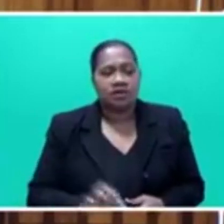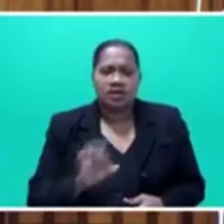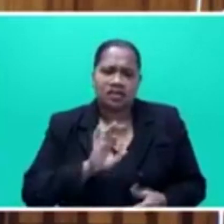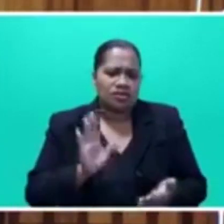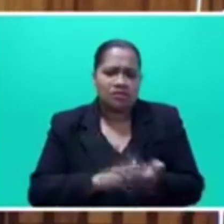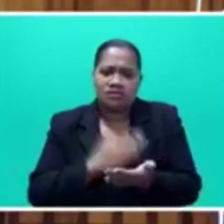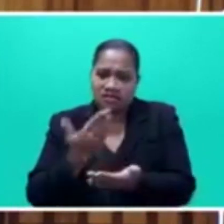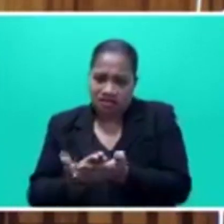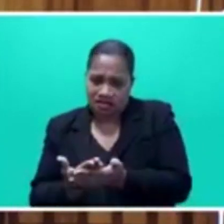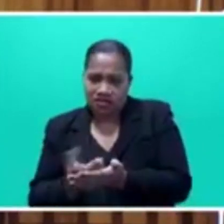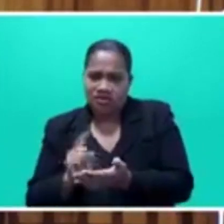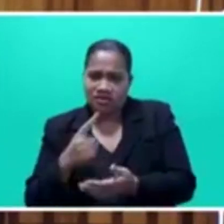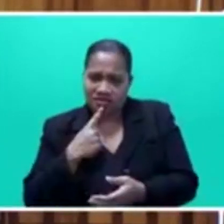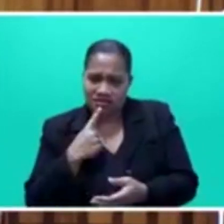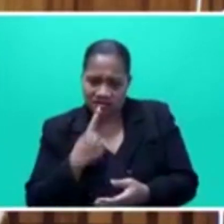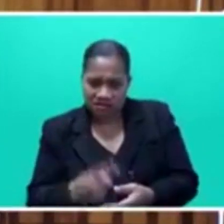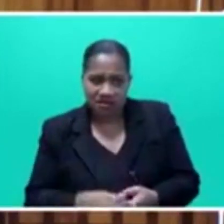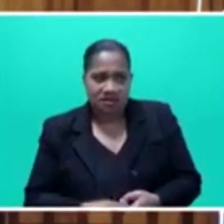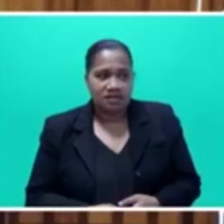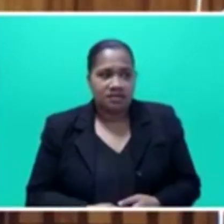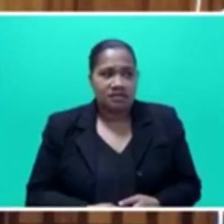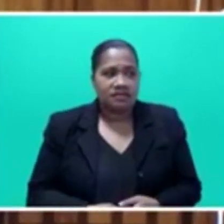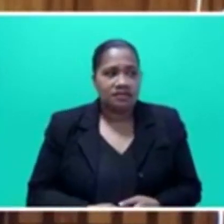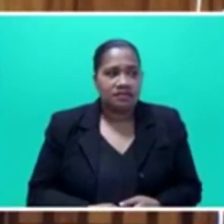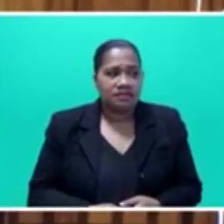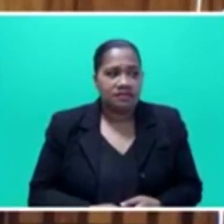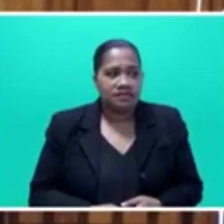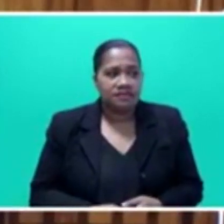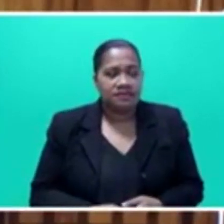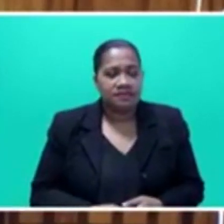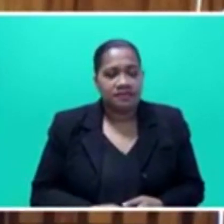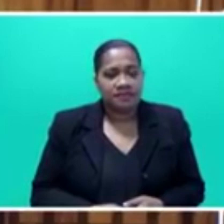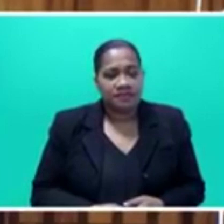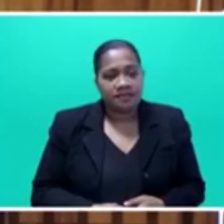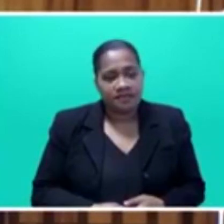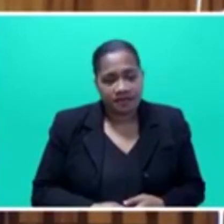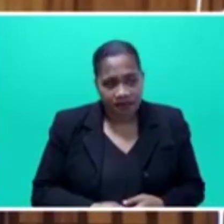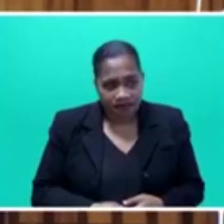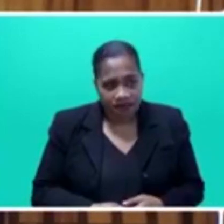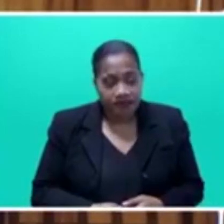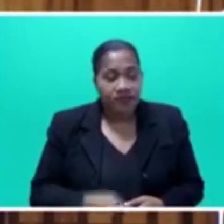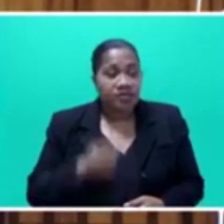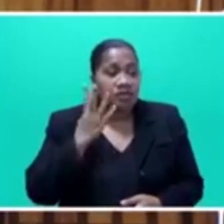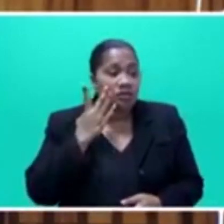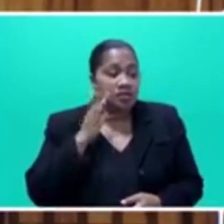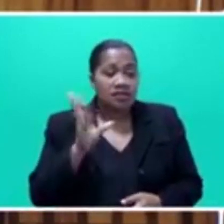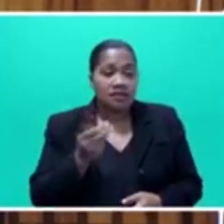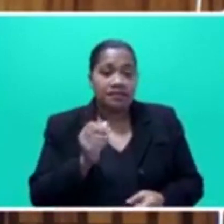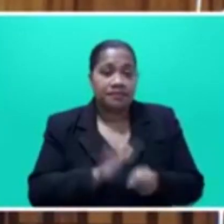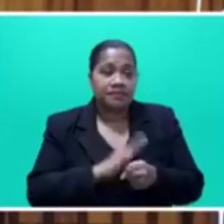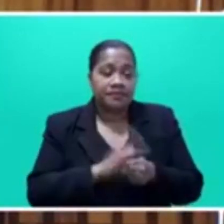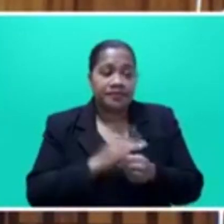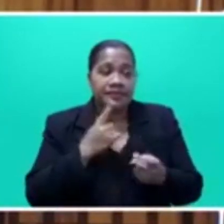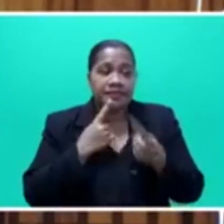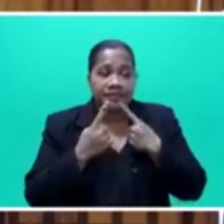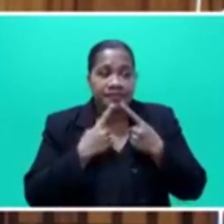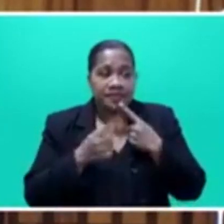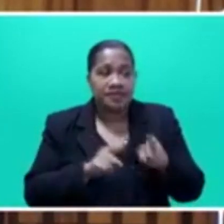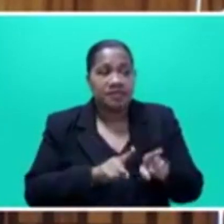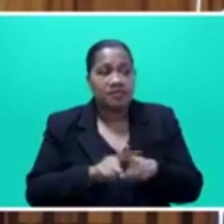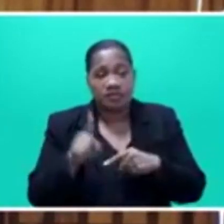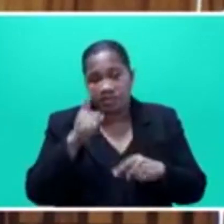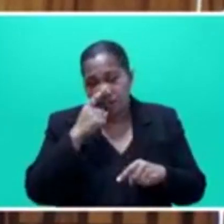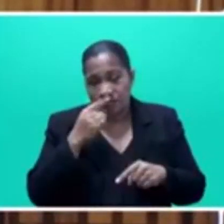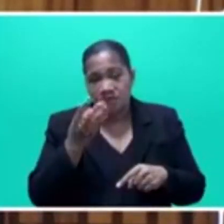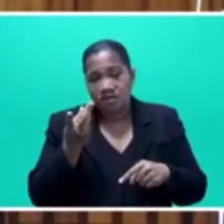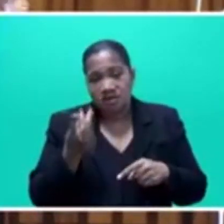sir. Why? Because they're trying to appeal to a particular segment. When they make those comments, most of the people, or obviously some of the people